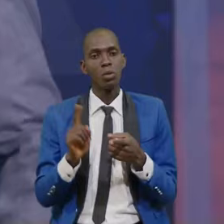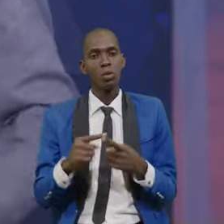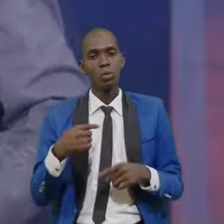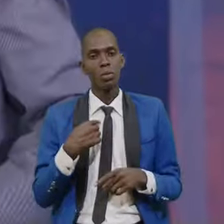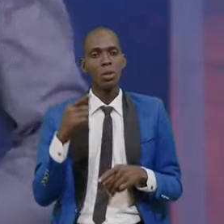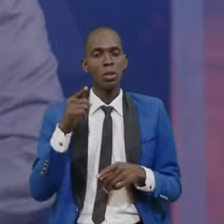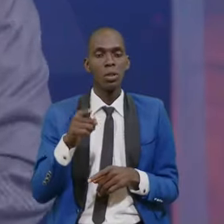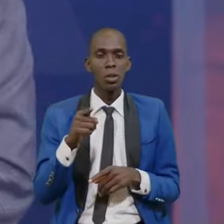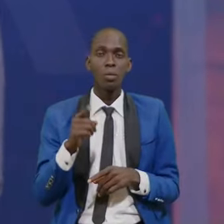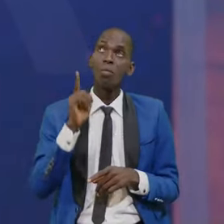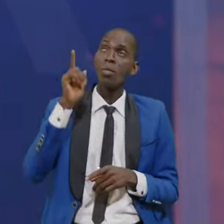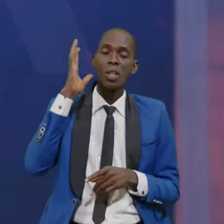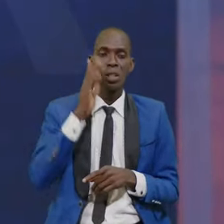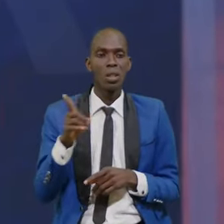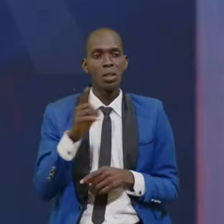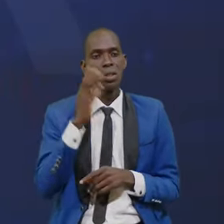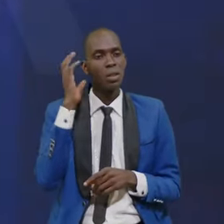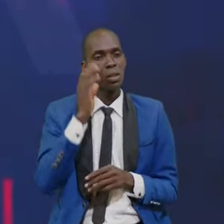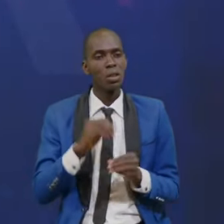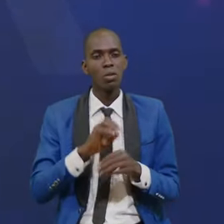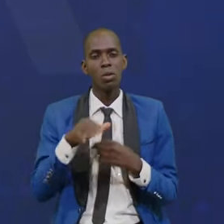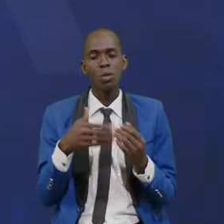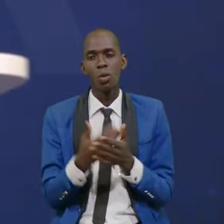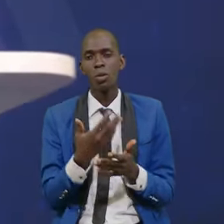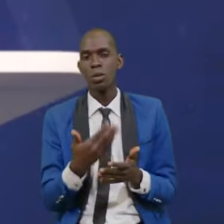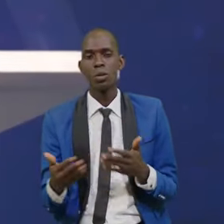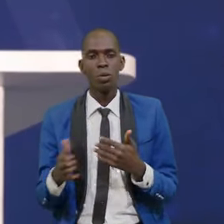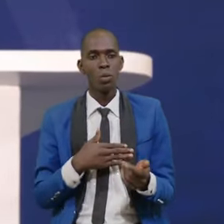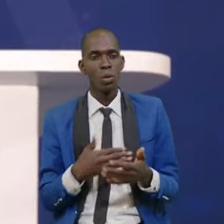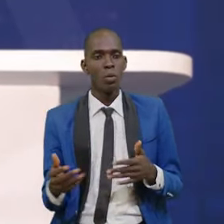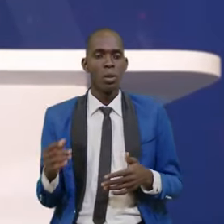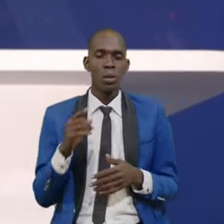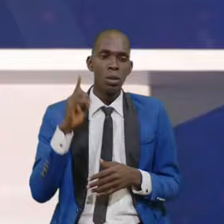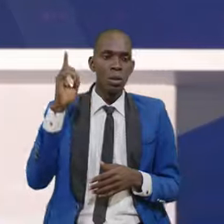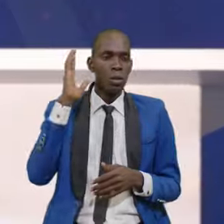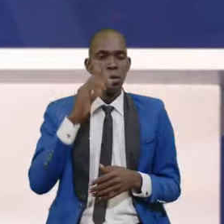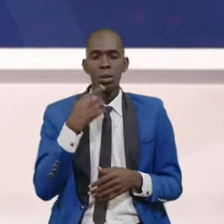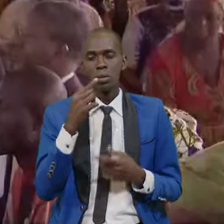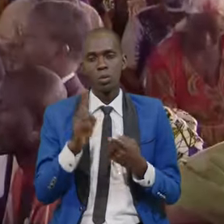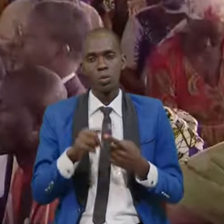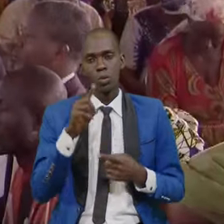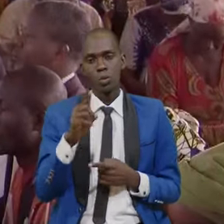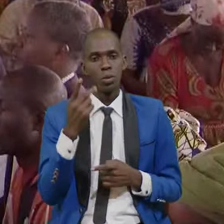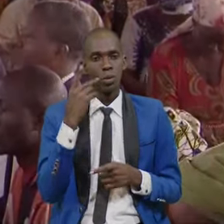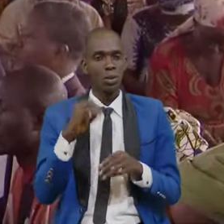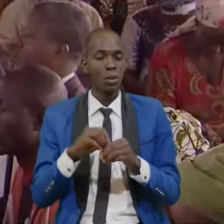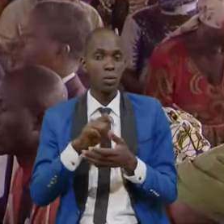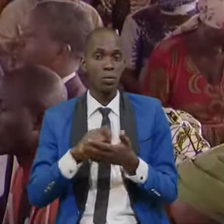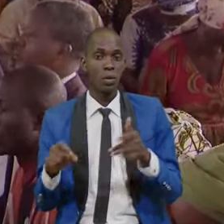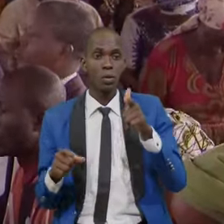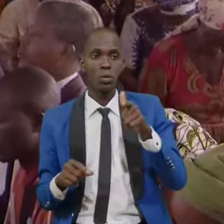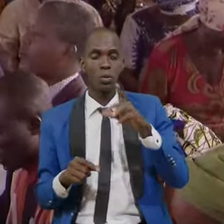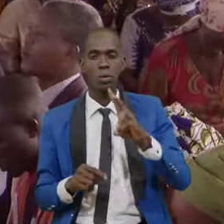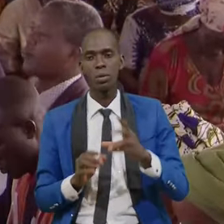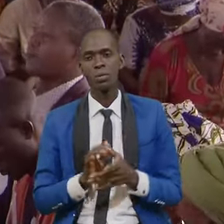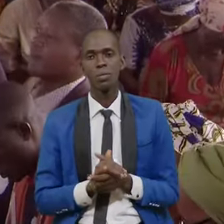things whatsoever he shall say unto you." Look at verse 26. In verse 26,